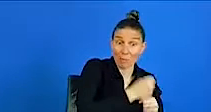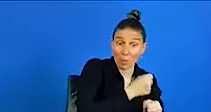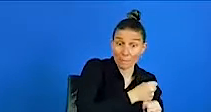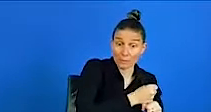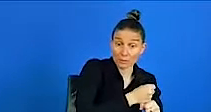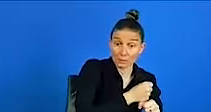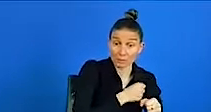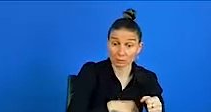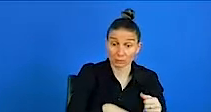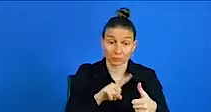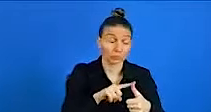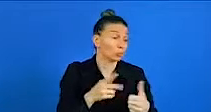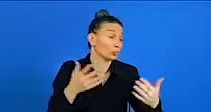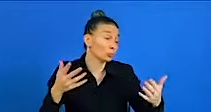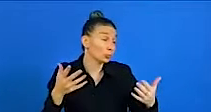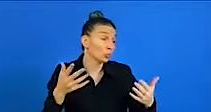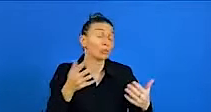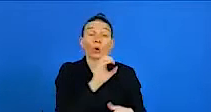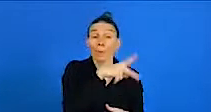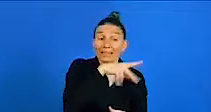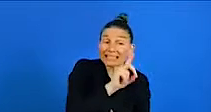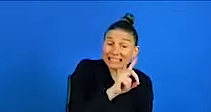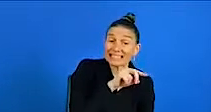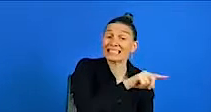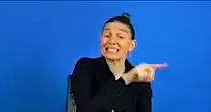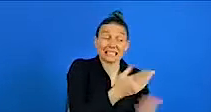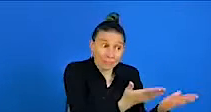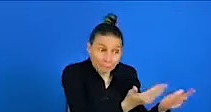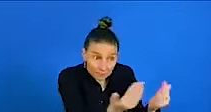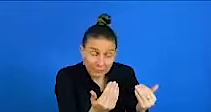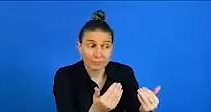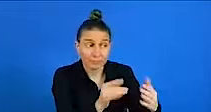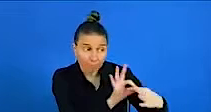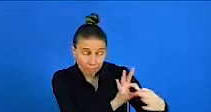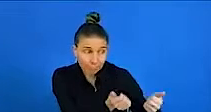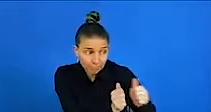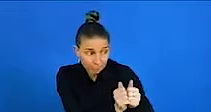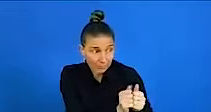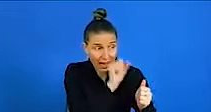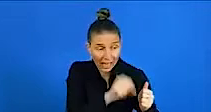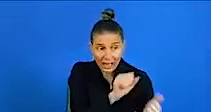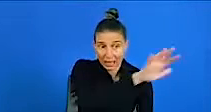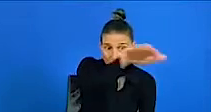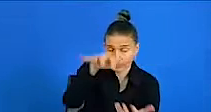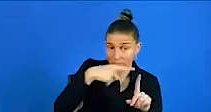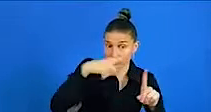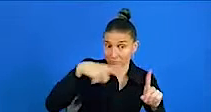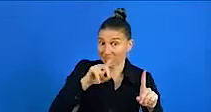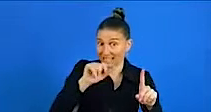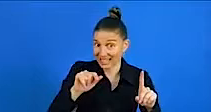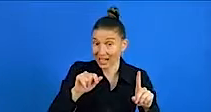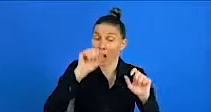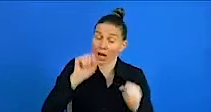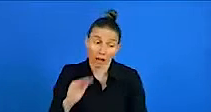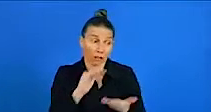engaging organizations of persons with disability in the collection of data and enhancing their capacity to use the data for advocacy.